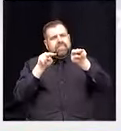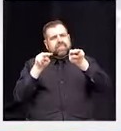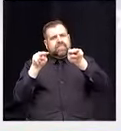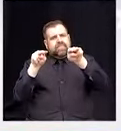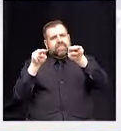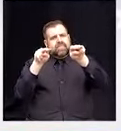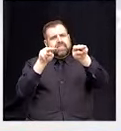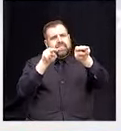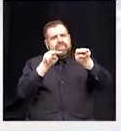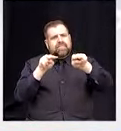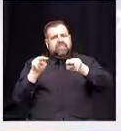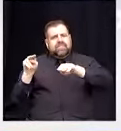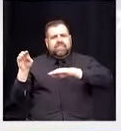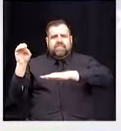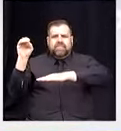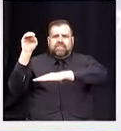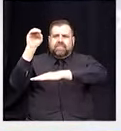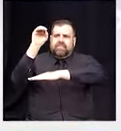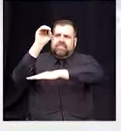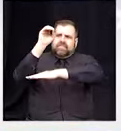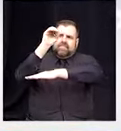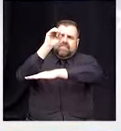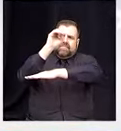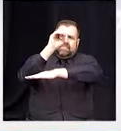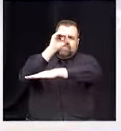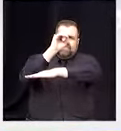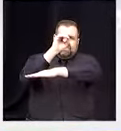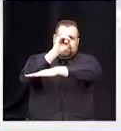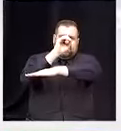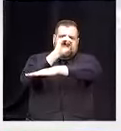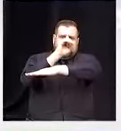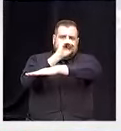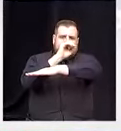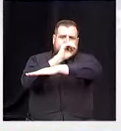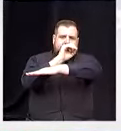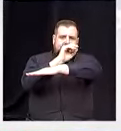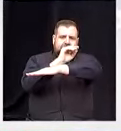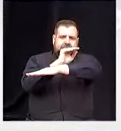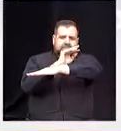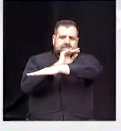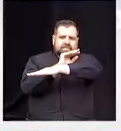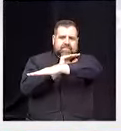hailed at the twilight's last